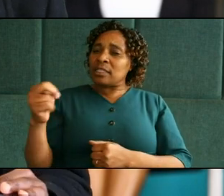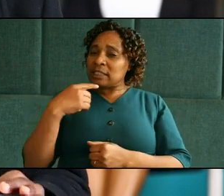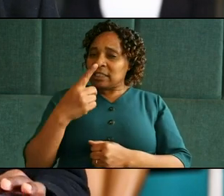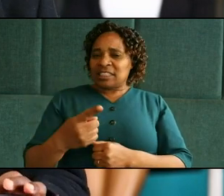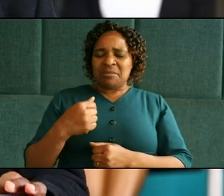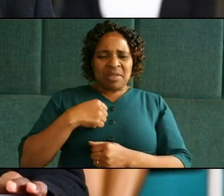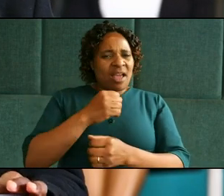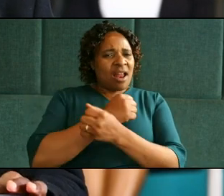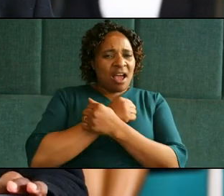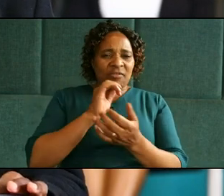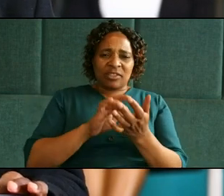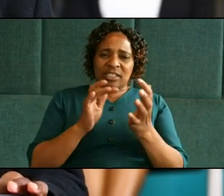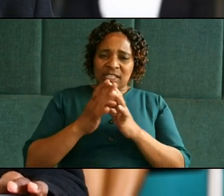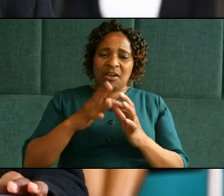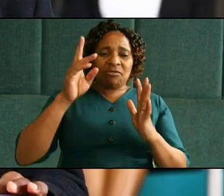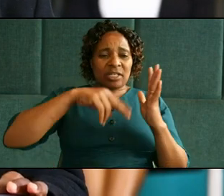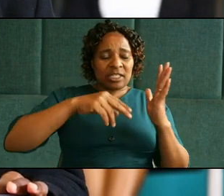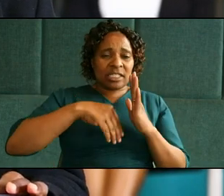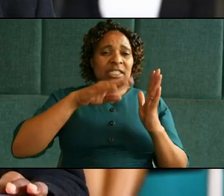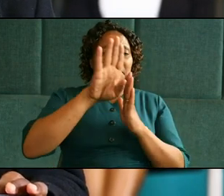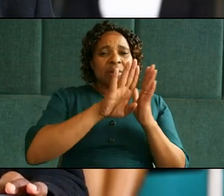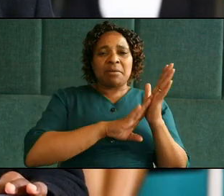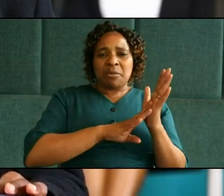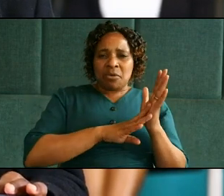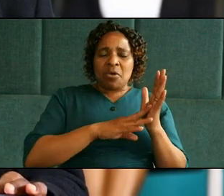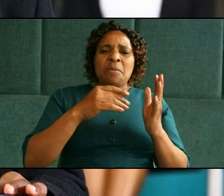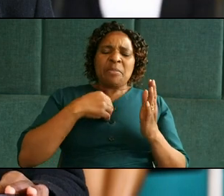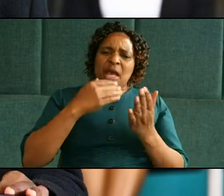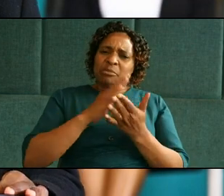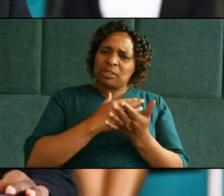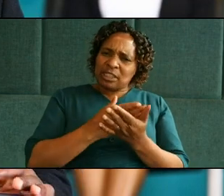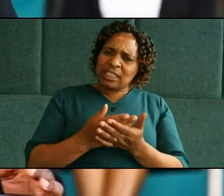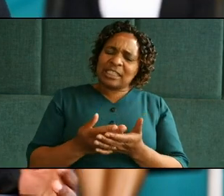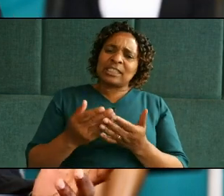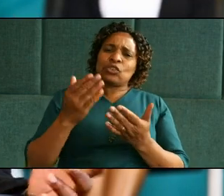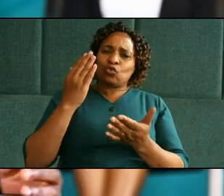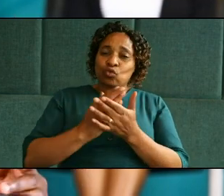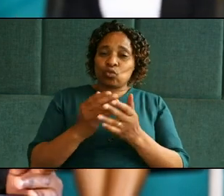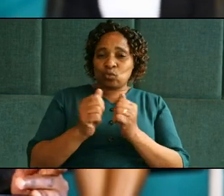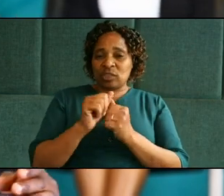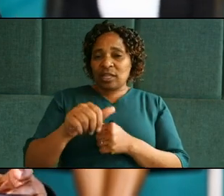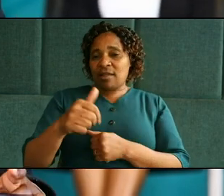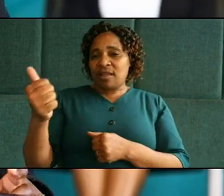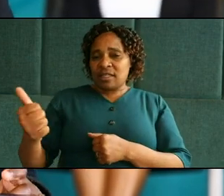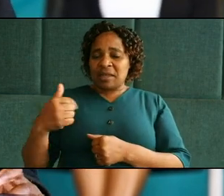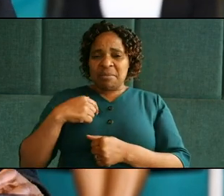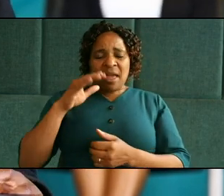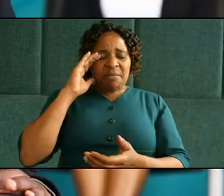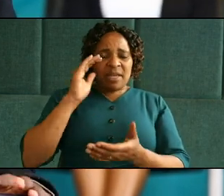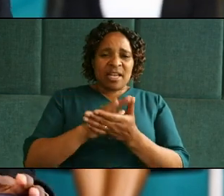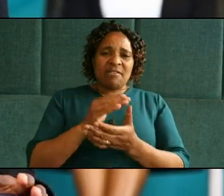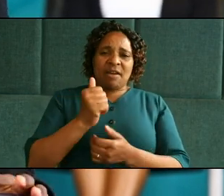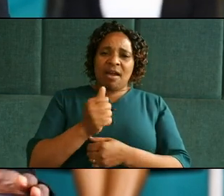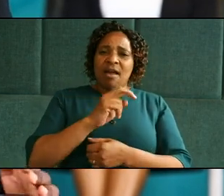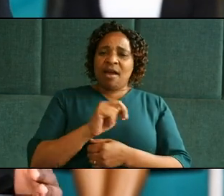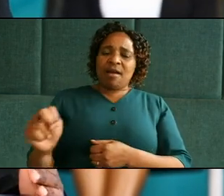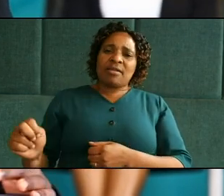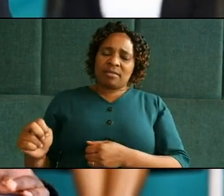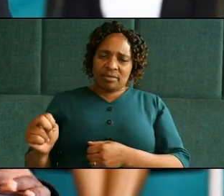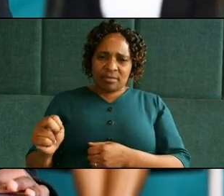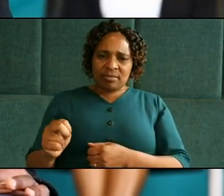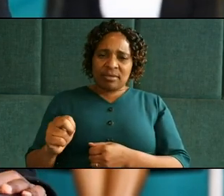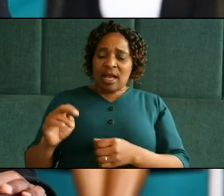"I love Jesus and I love reading the Bible. I'm sharing this truth with others." I believe, like Anna, all of us